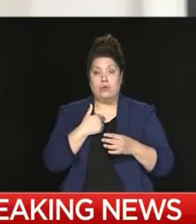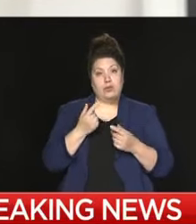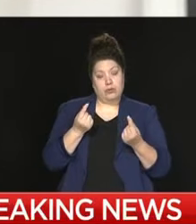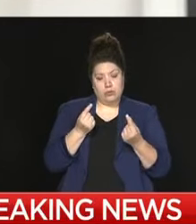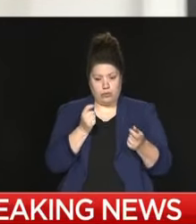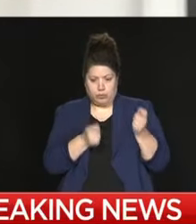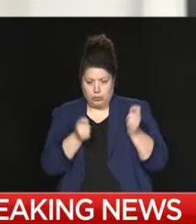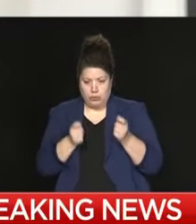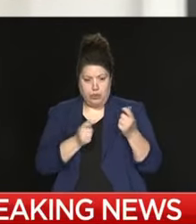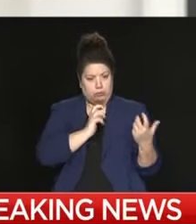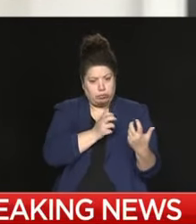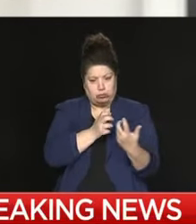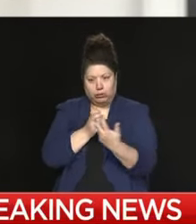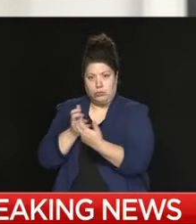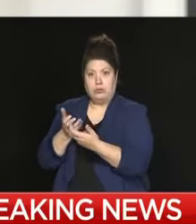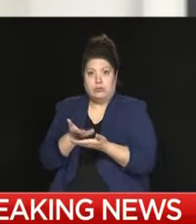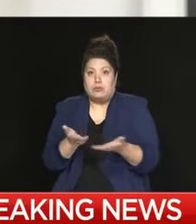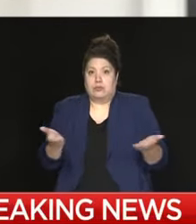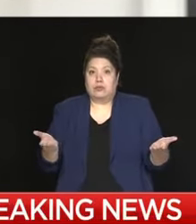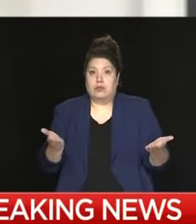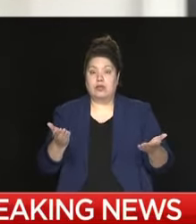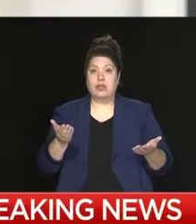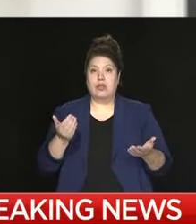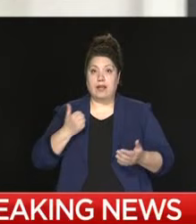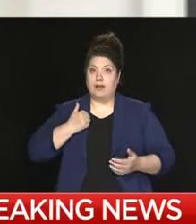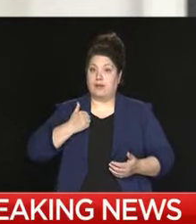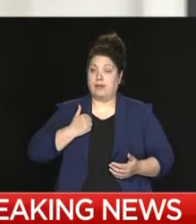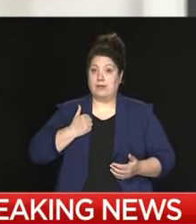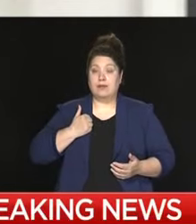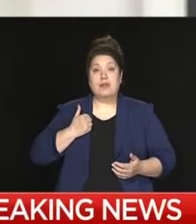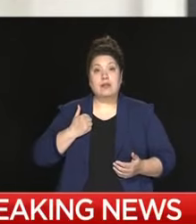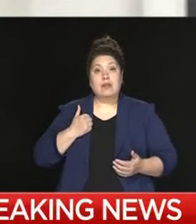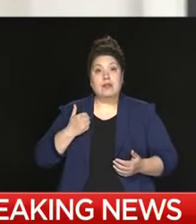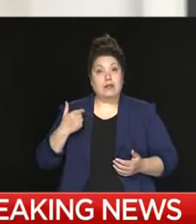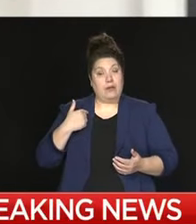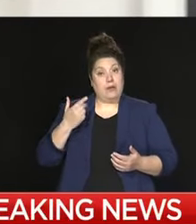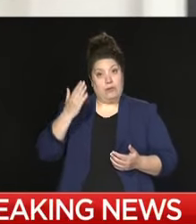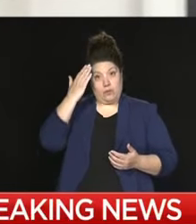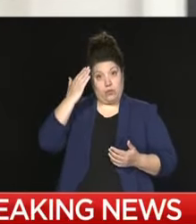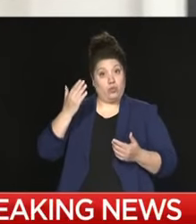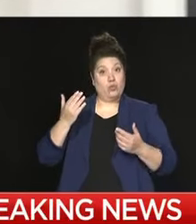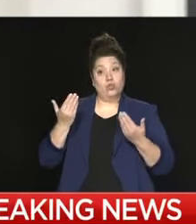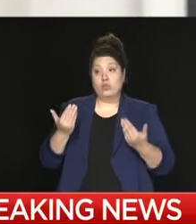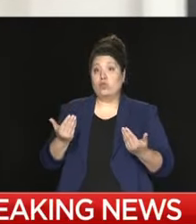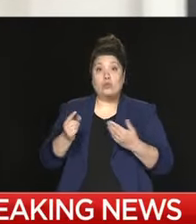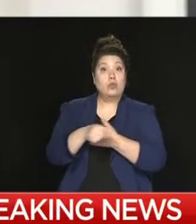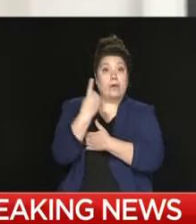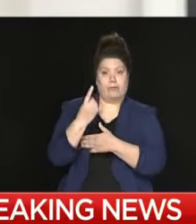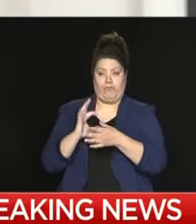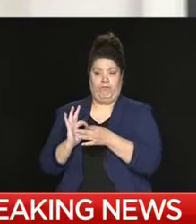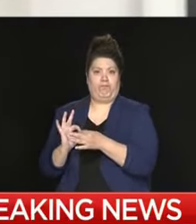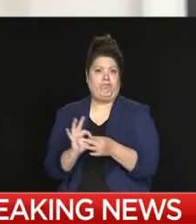reality and to the world in which we live. We are united in our